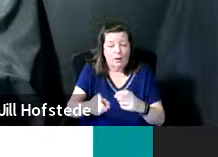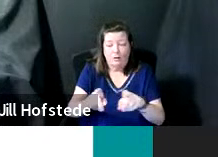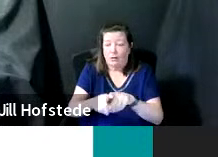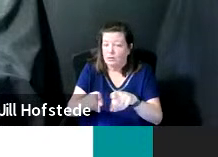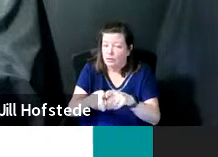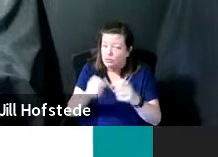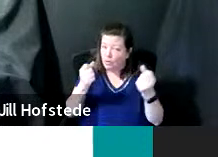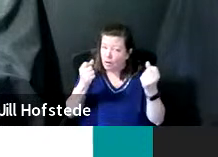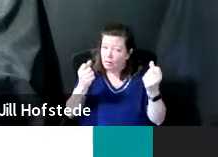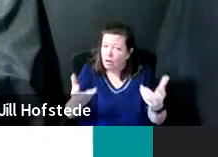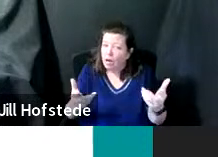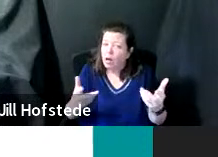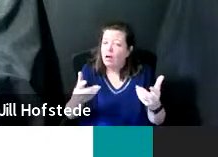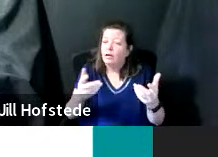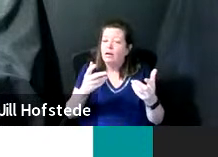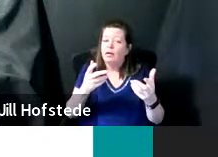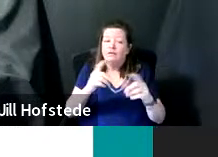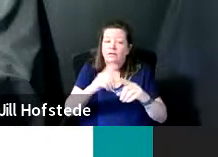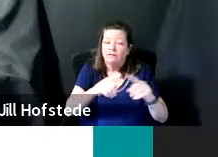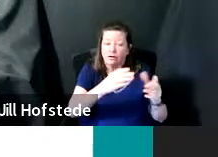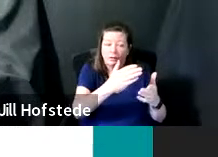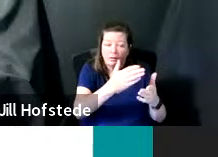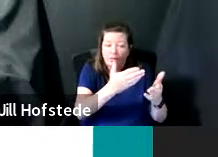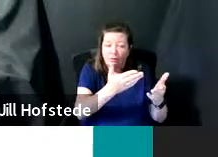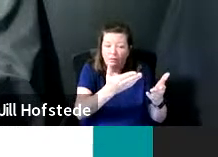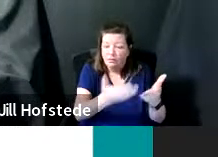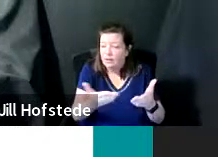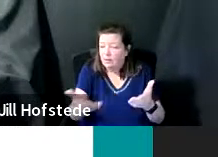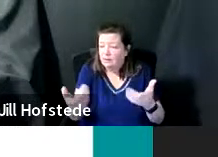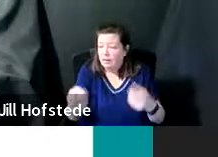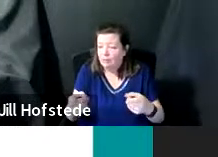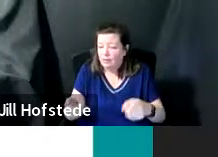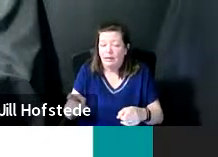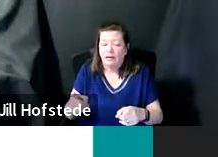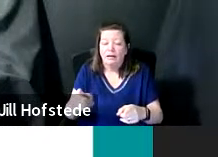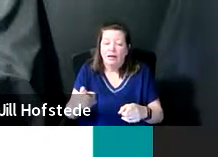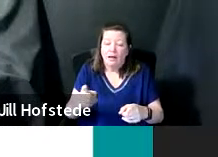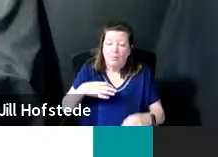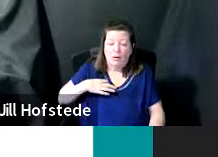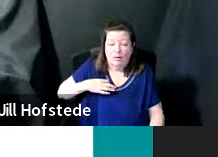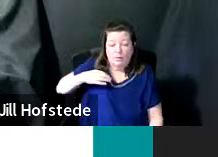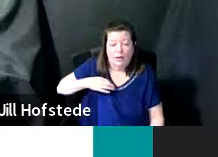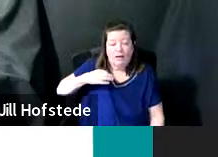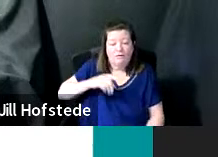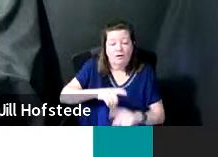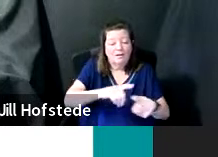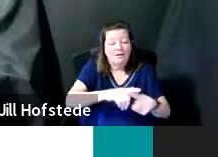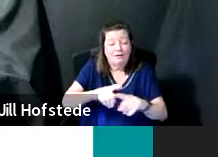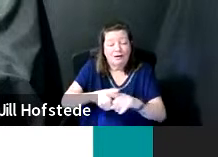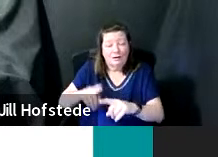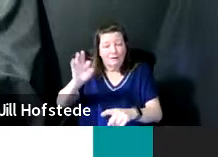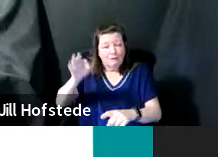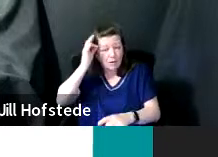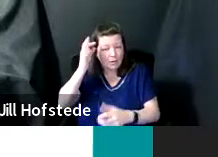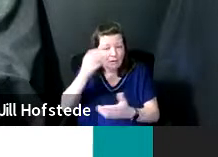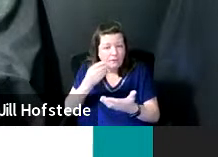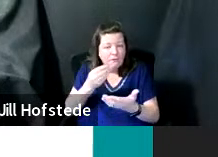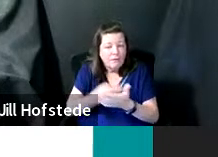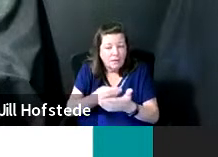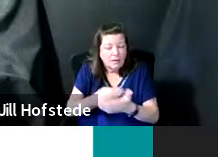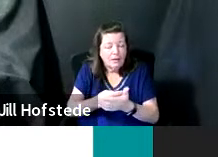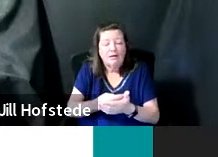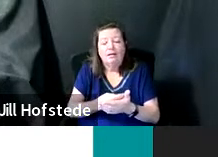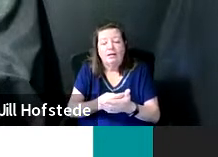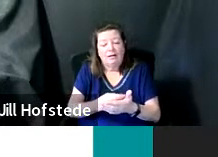lot of moving parts as it relates to submitting for federal funding. And I won't go too into the weeds because I think I